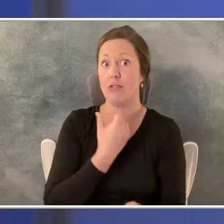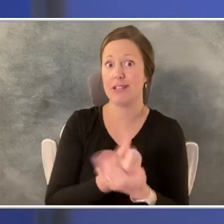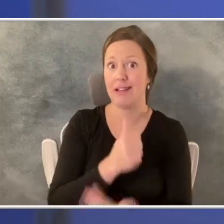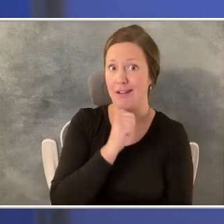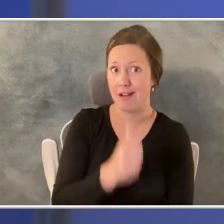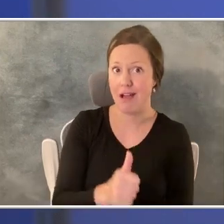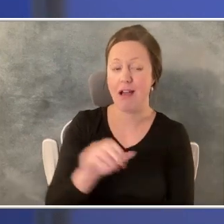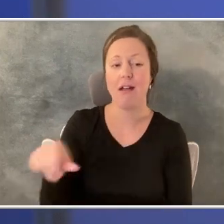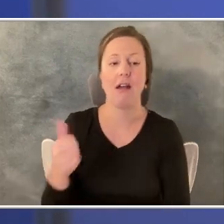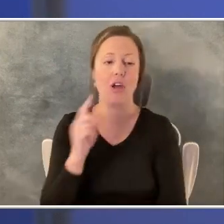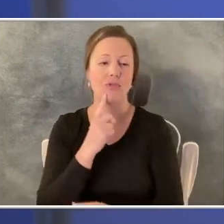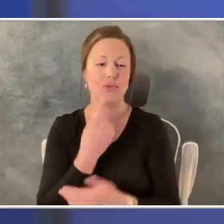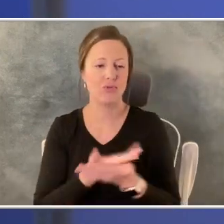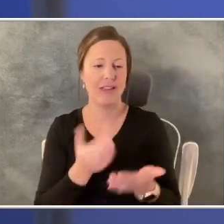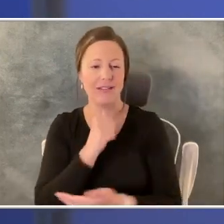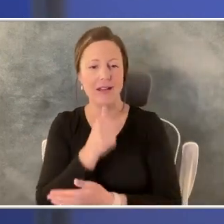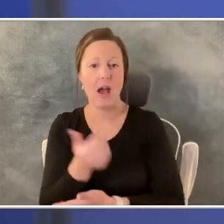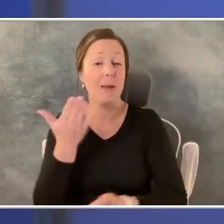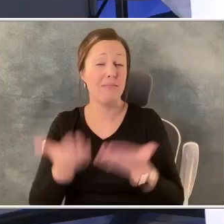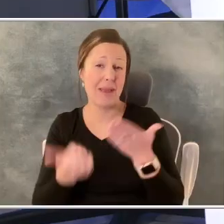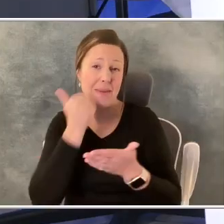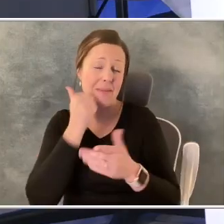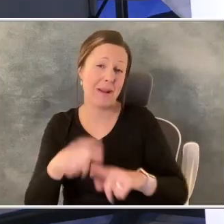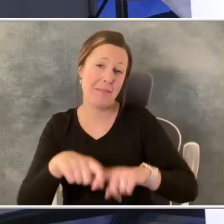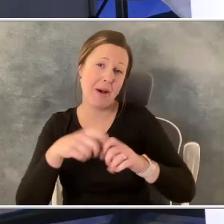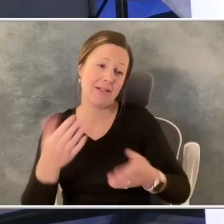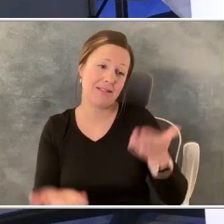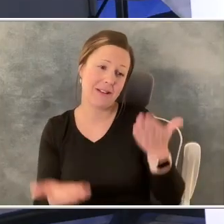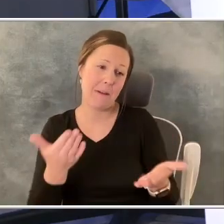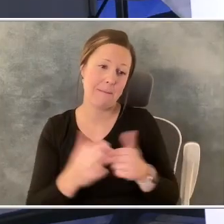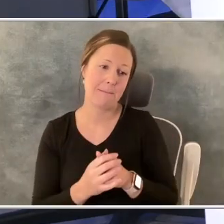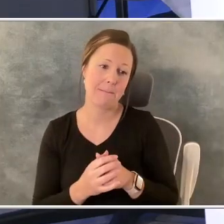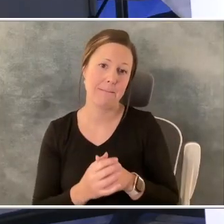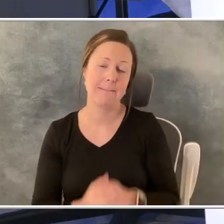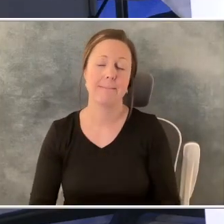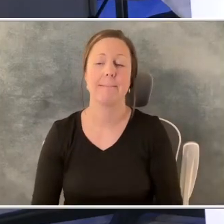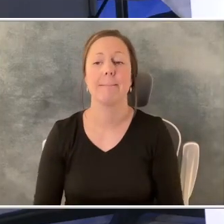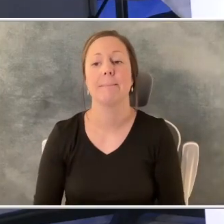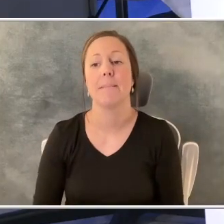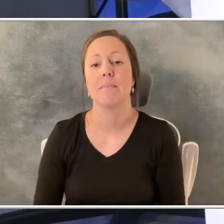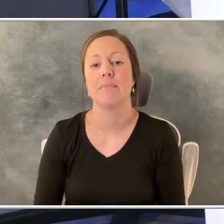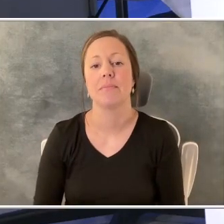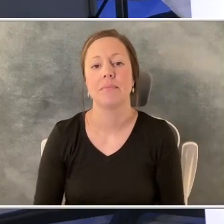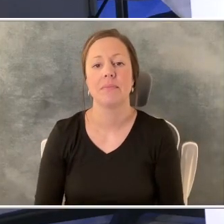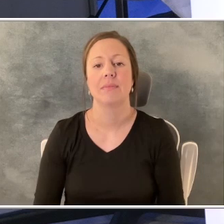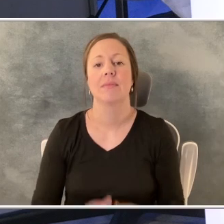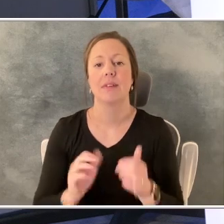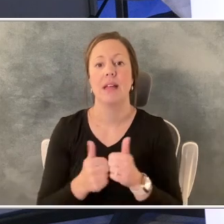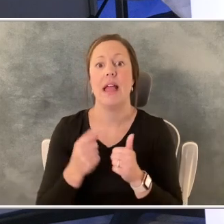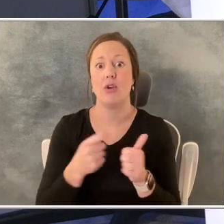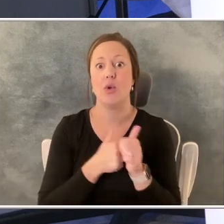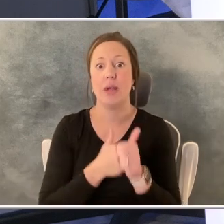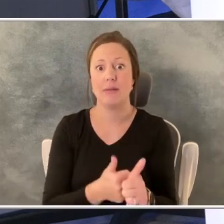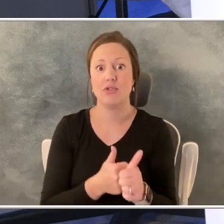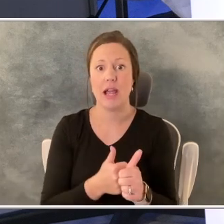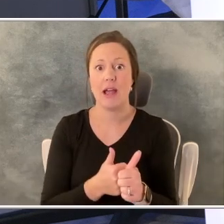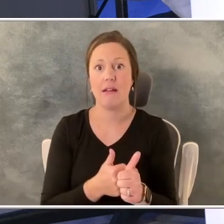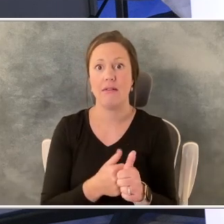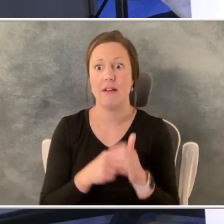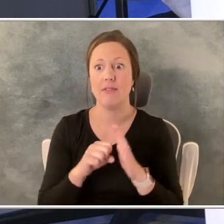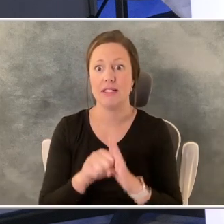conditions. This might be your menopause. How do you keep track of the symptoms? Yes.